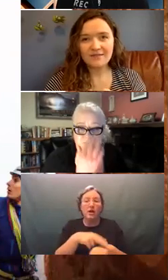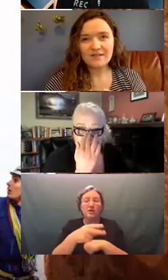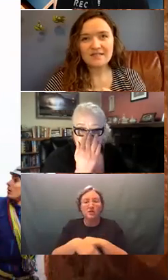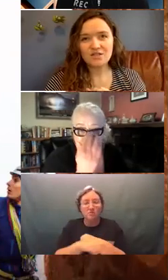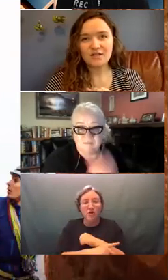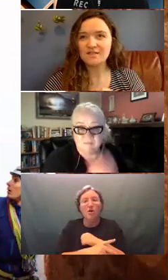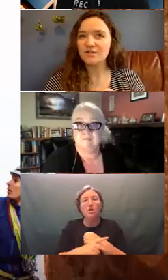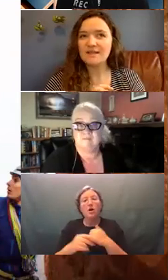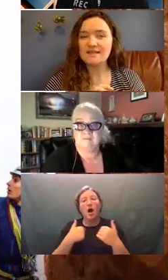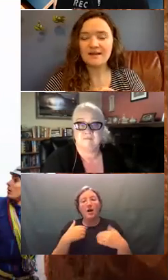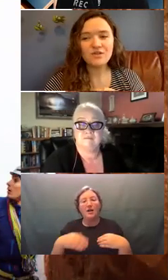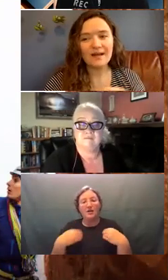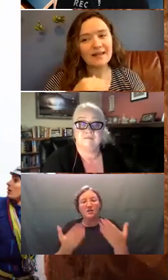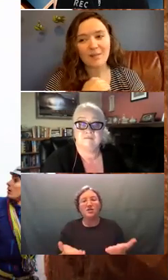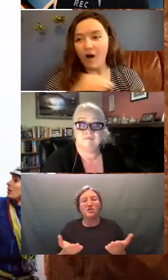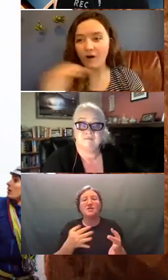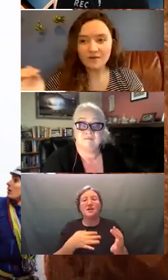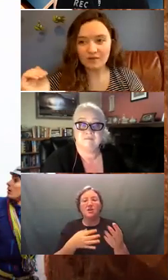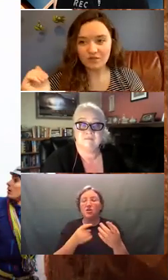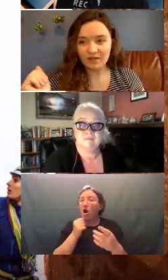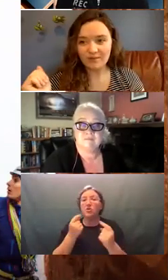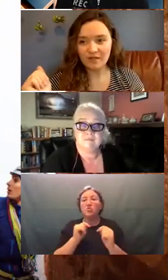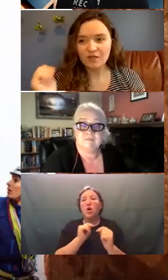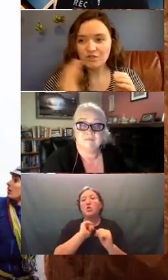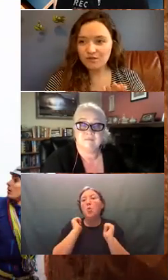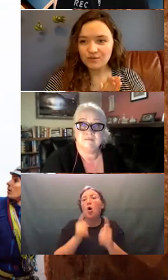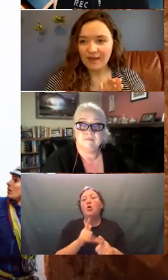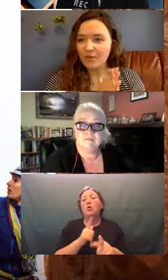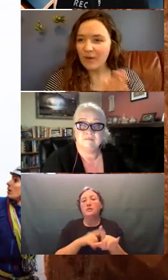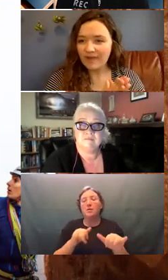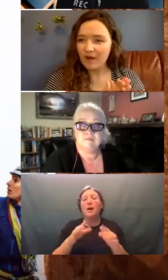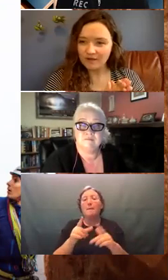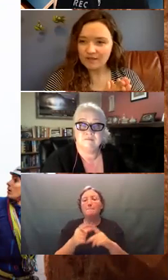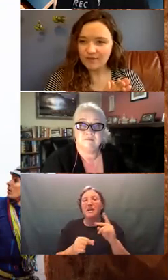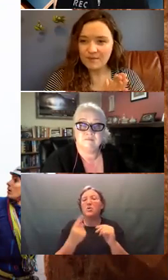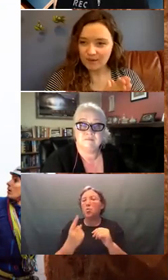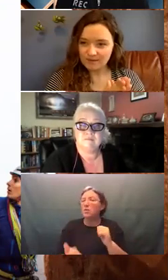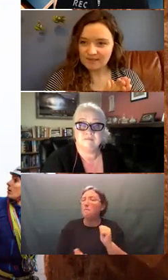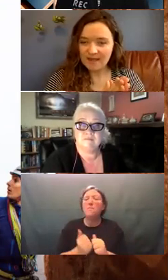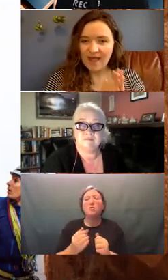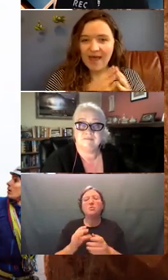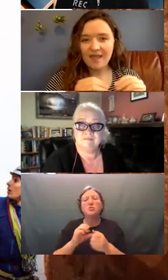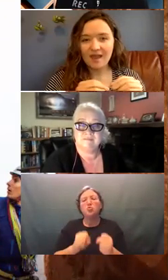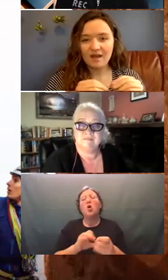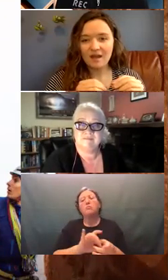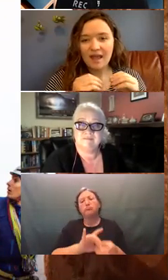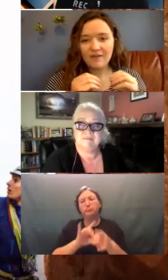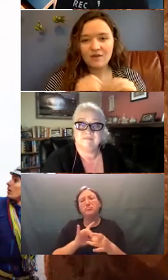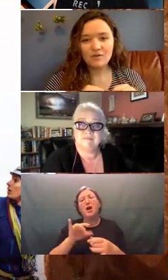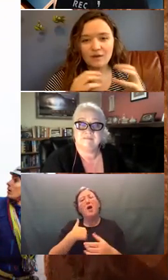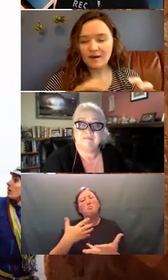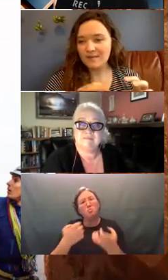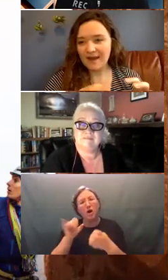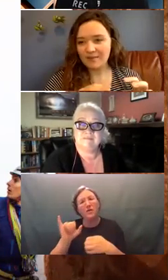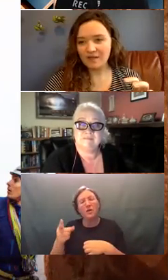I definitely suggest instead of trying to hit them all in one trip, choose like the one that calls to you the most. And then if